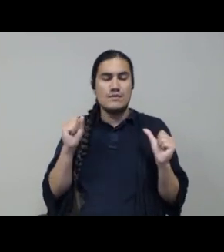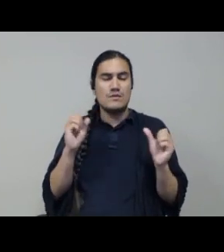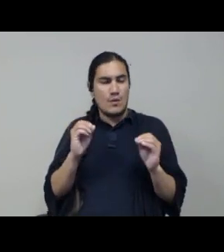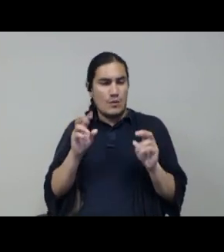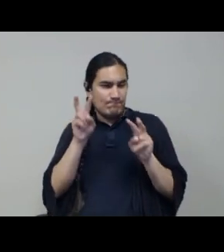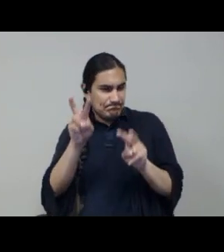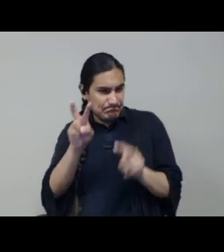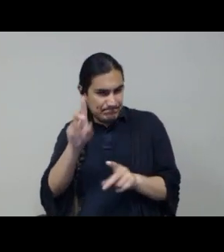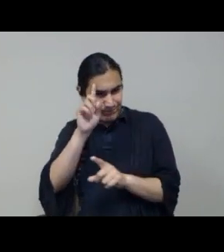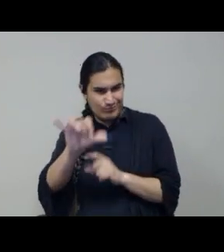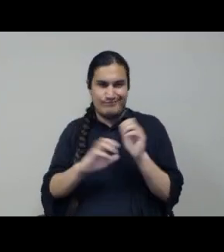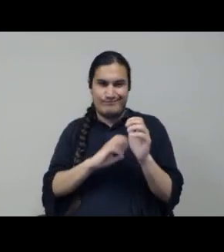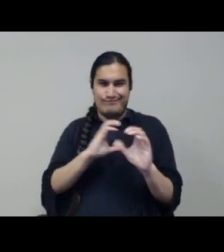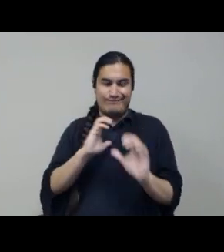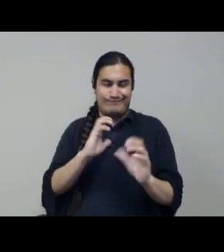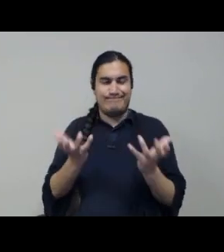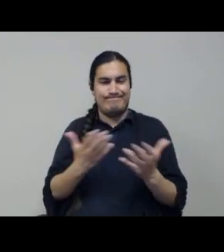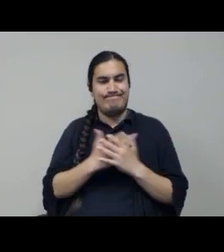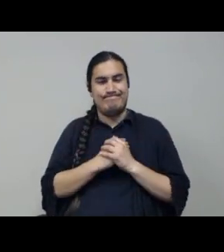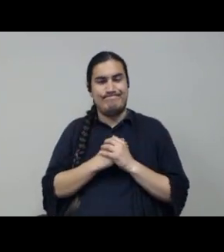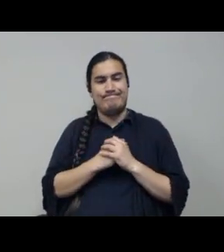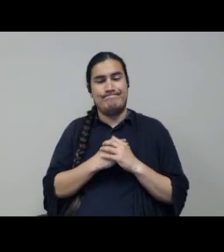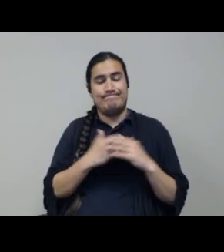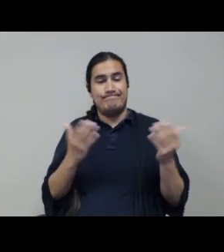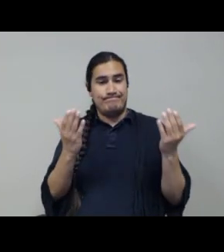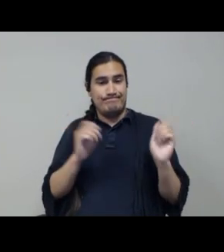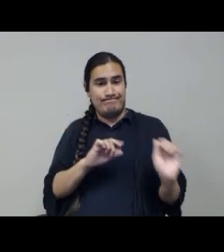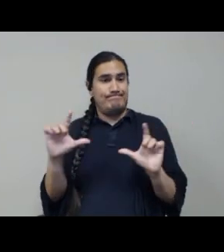forward to those conversations. Next slide.